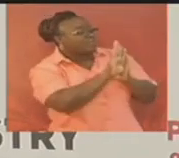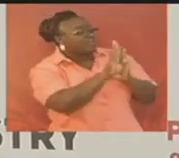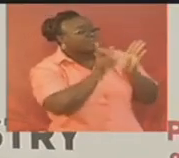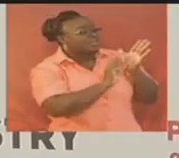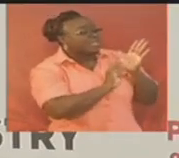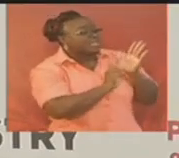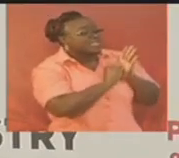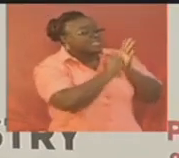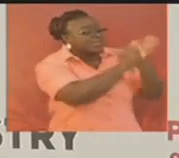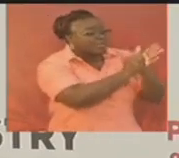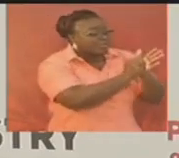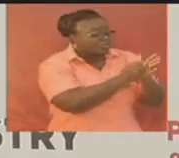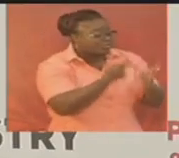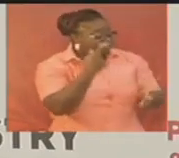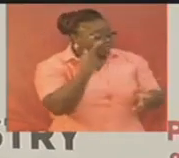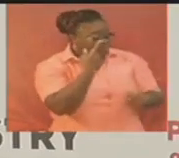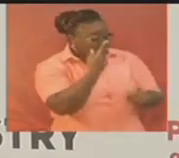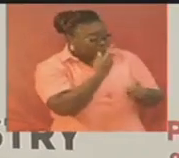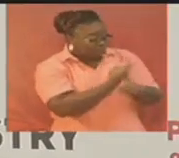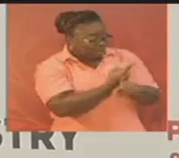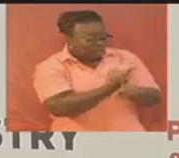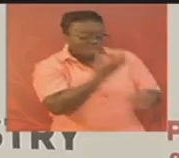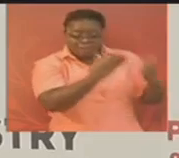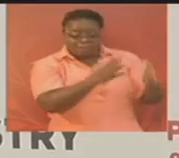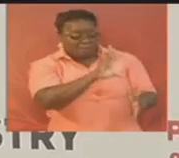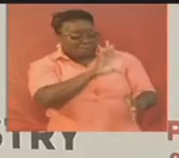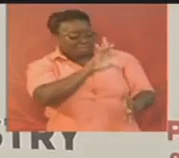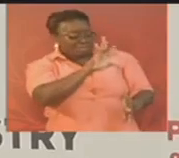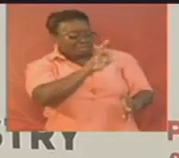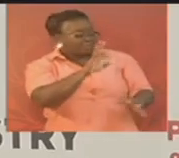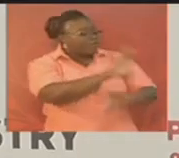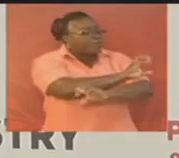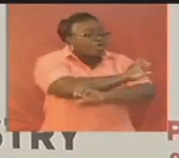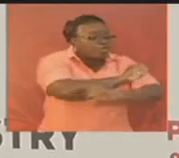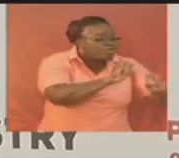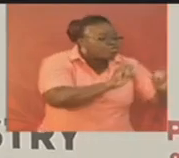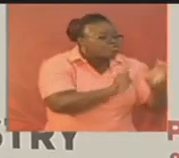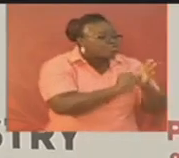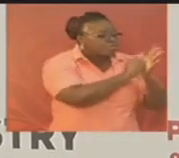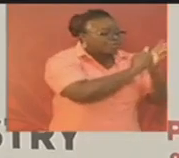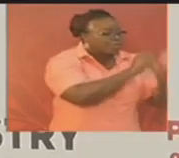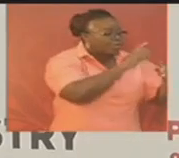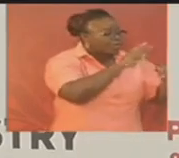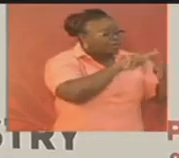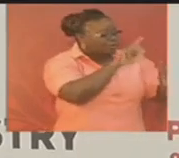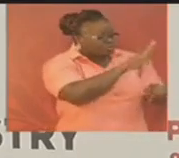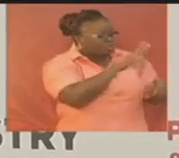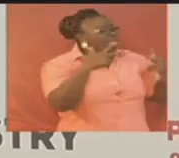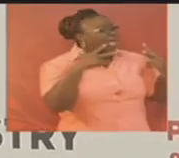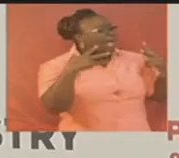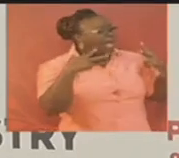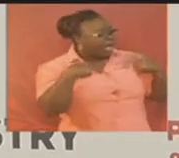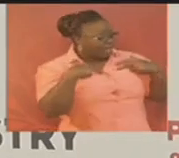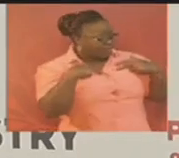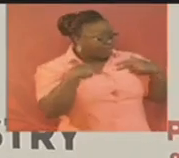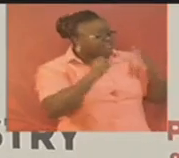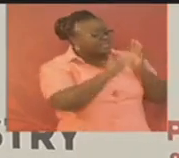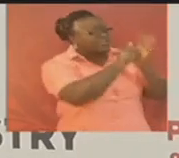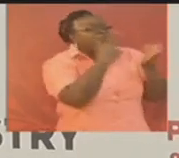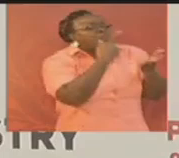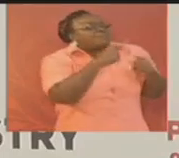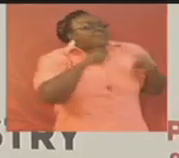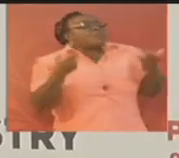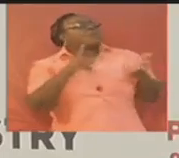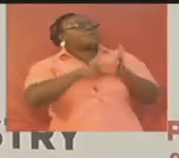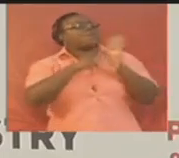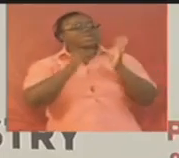in fact, you're right, that perhaps 7 of them developed no symptoms, but 3 had symptoms. Now, what do we mean by symptoms? It could